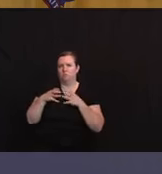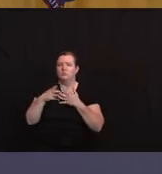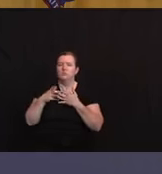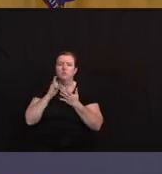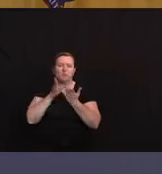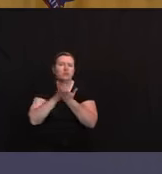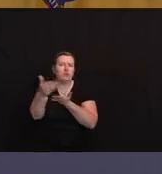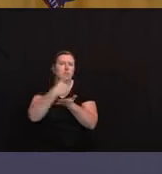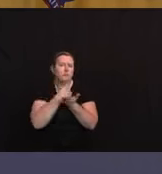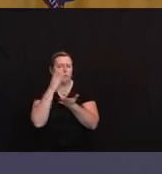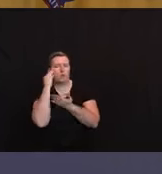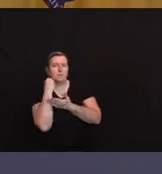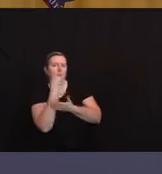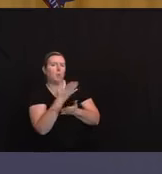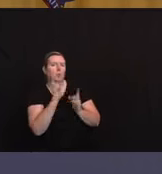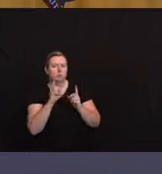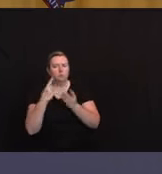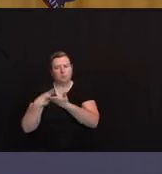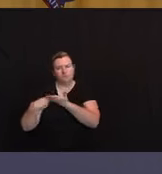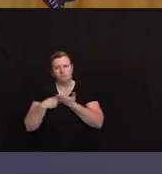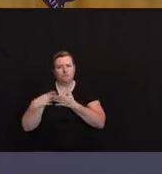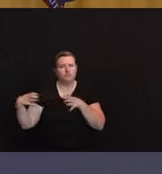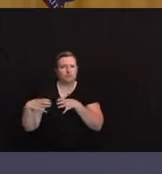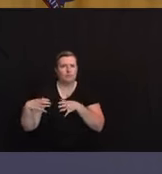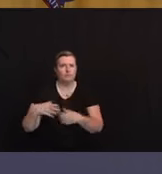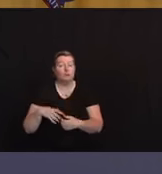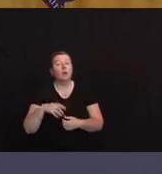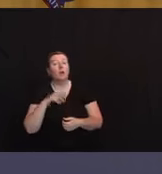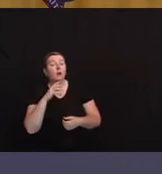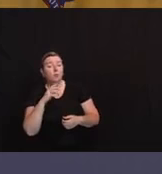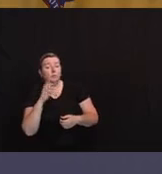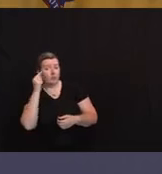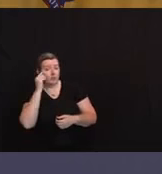afternoon. Nice to see you. Good to see you.